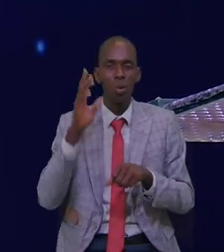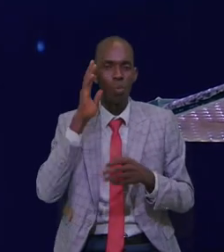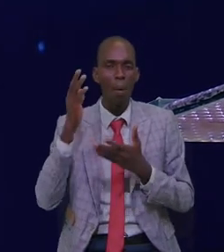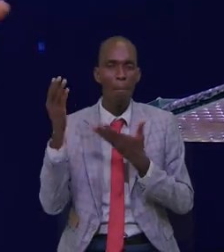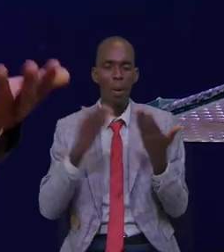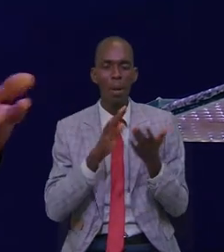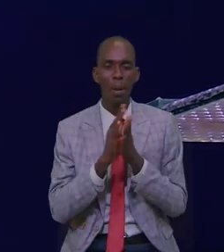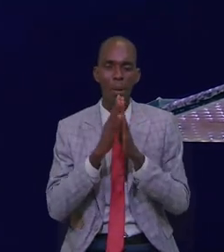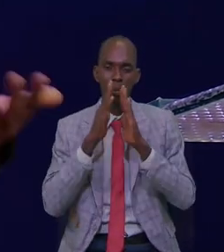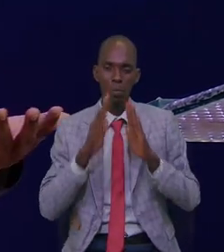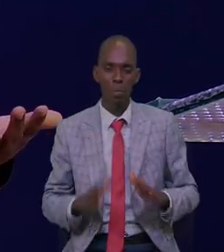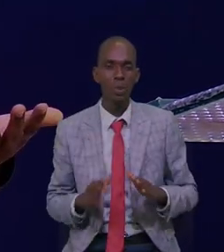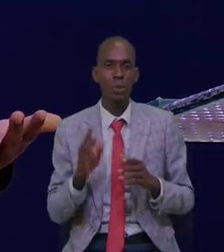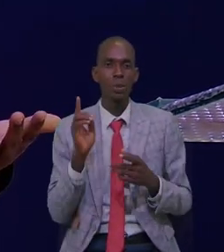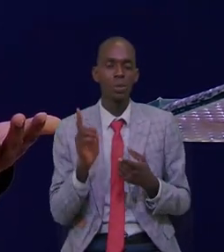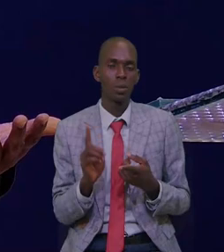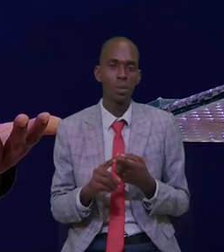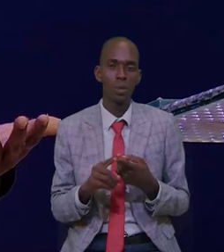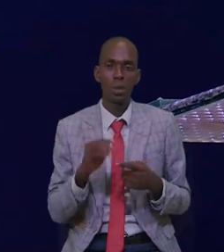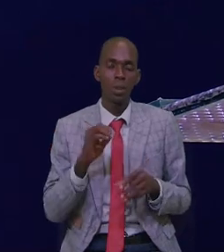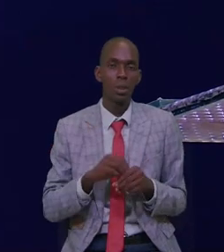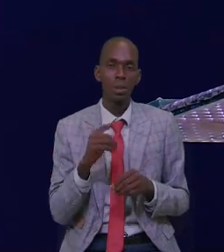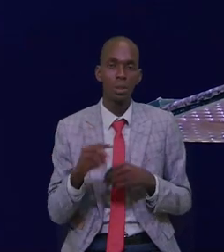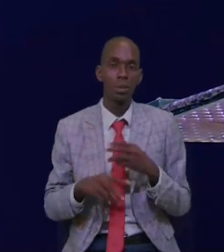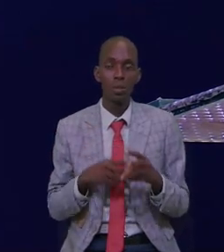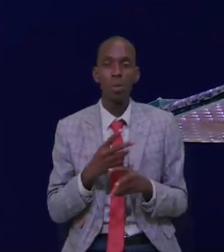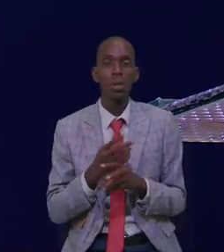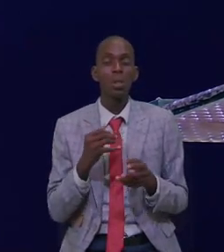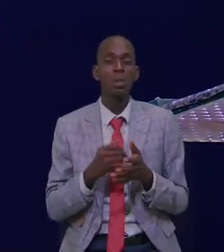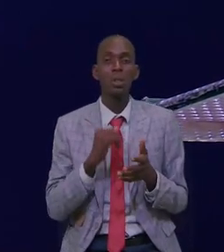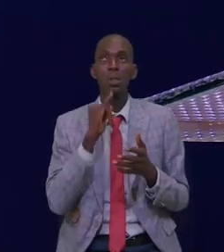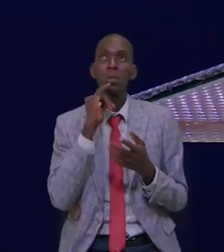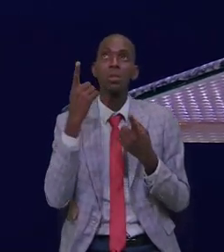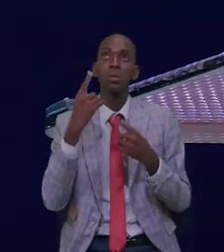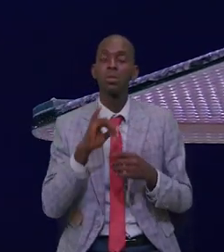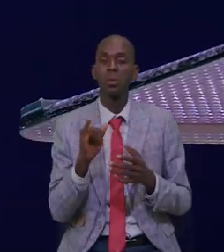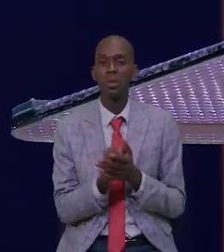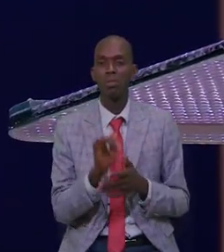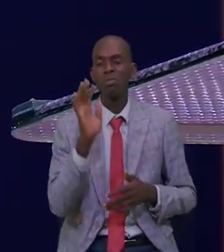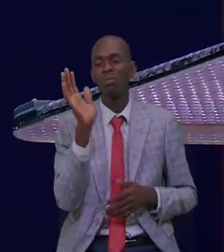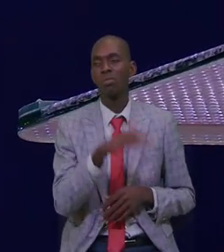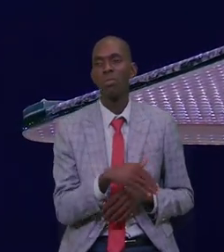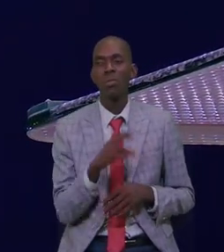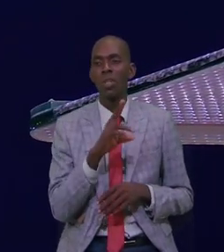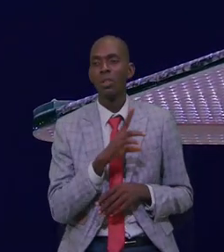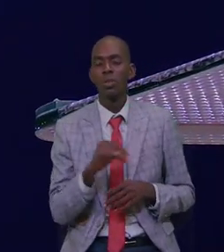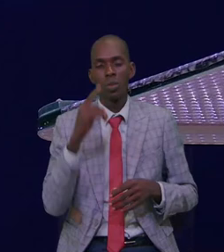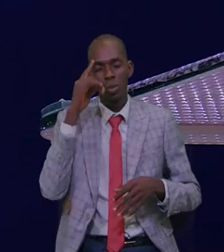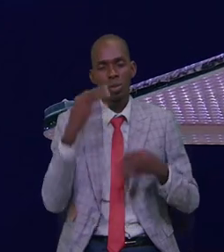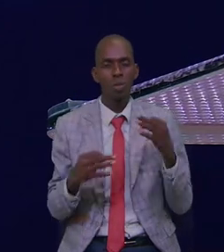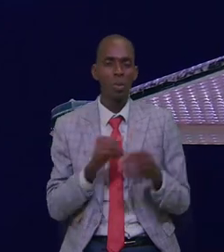the utopian kind of expectation that we have, it's coming. They say there's no judgment anywhere, there's no terror